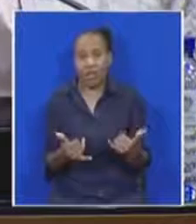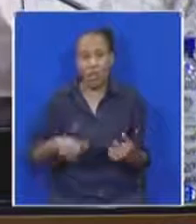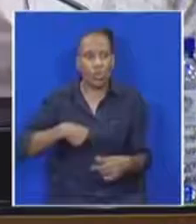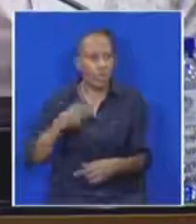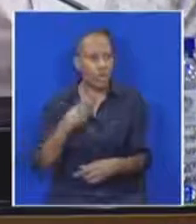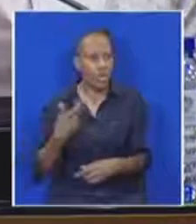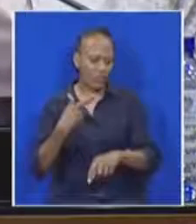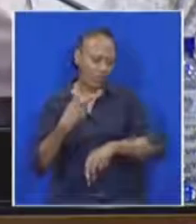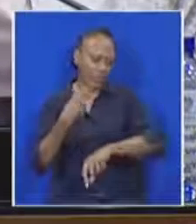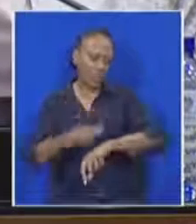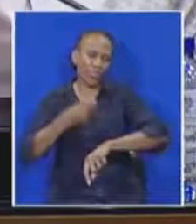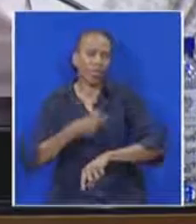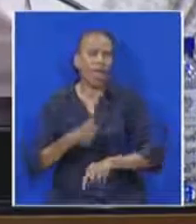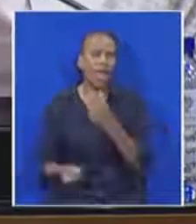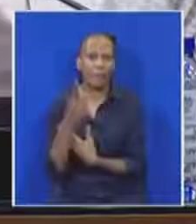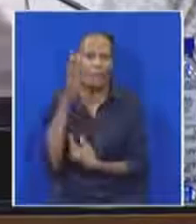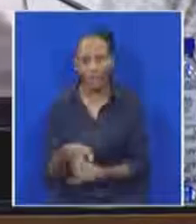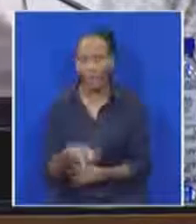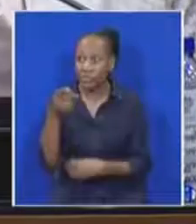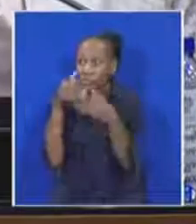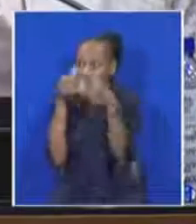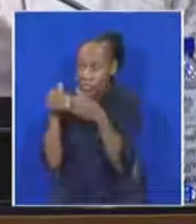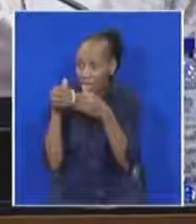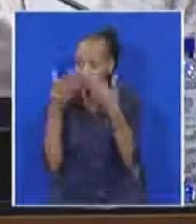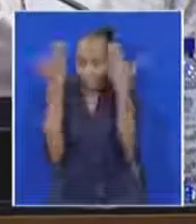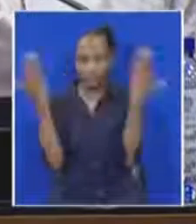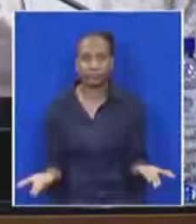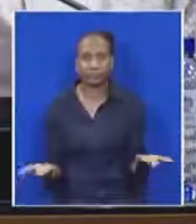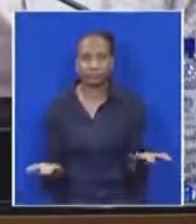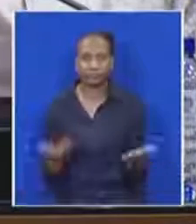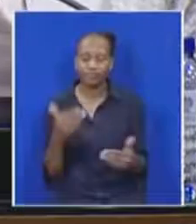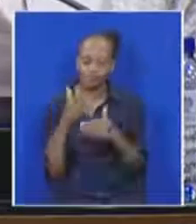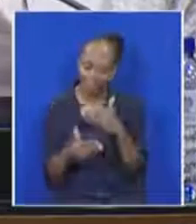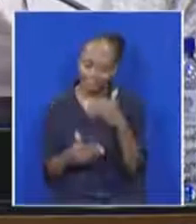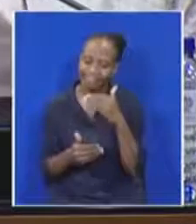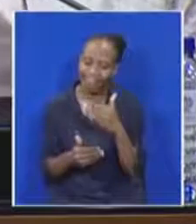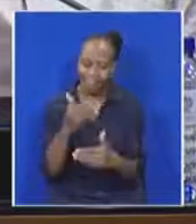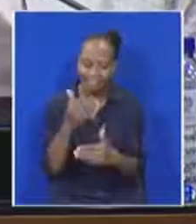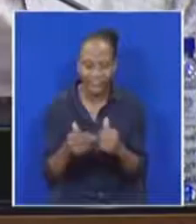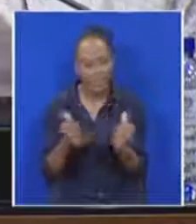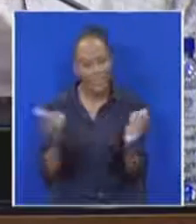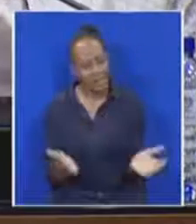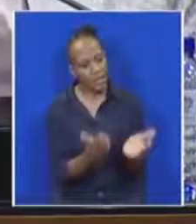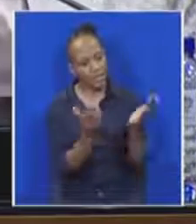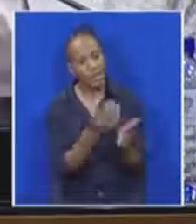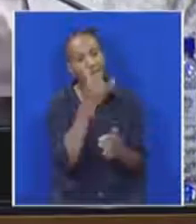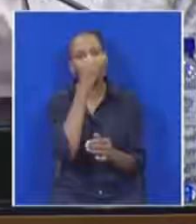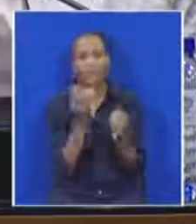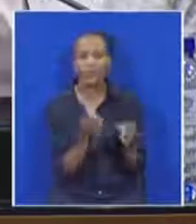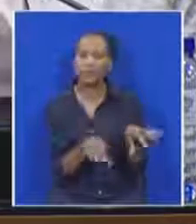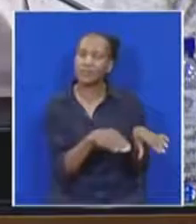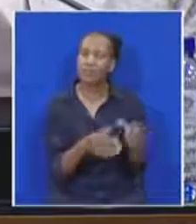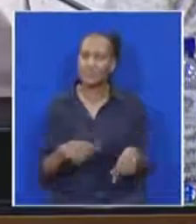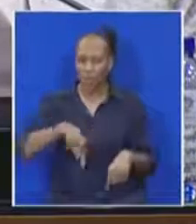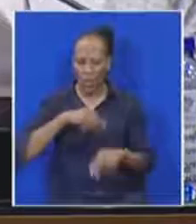Anendaba. Nimsakuba bona ubugebengu enibenzayo. We are sick and tired indaba ubugebengu benu. Please take your seat. That's not a point